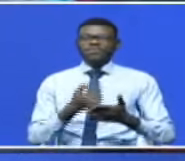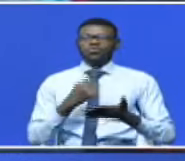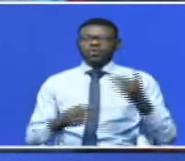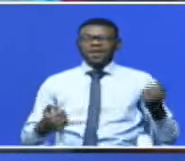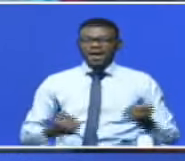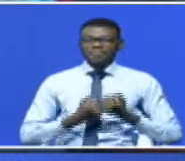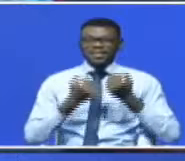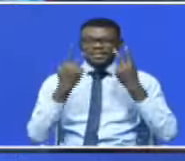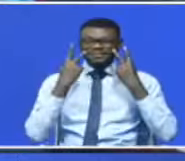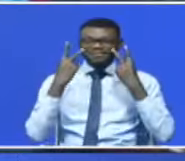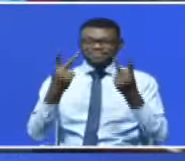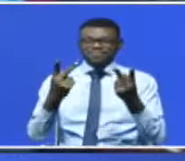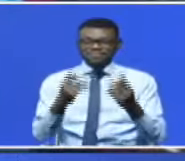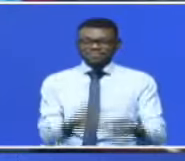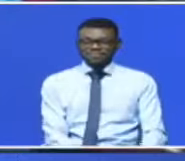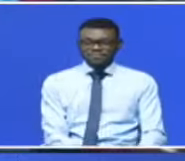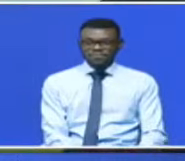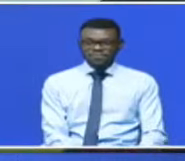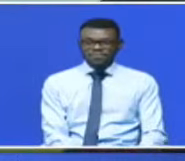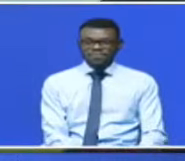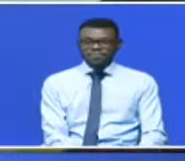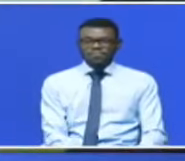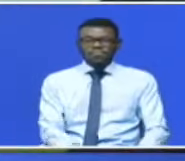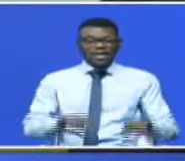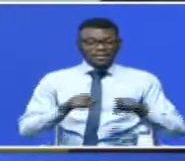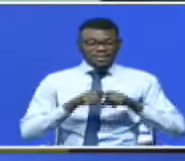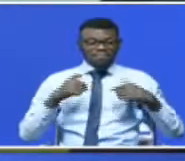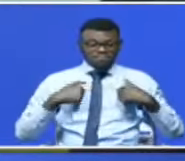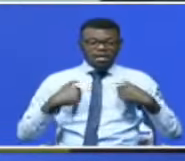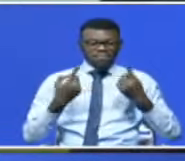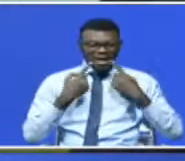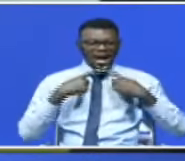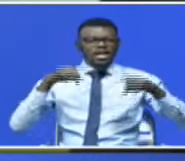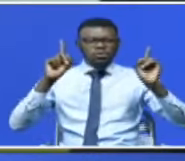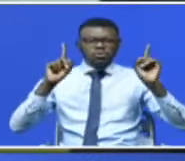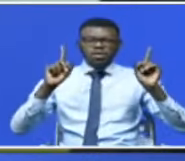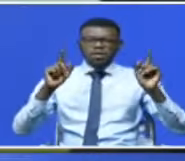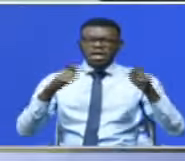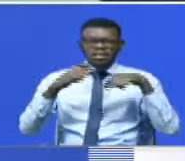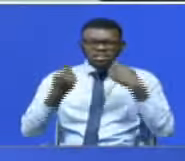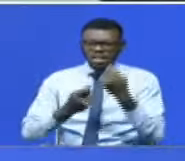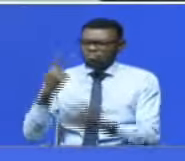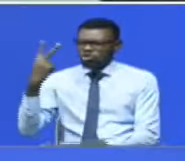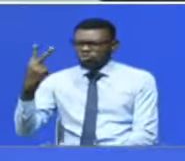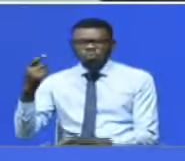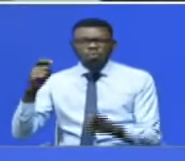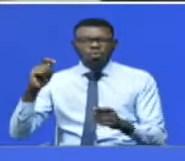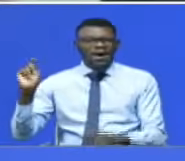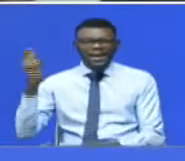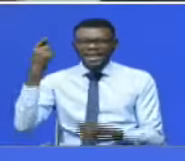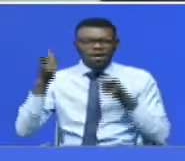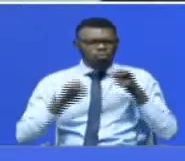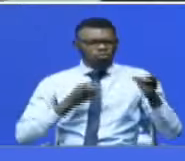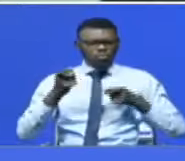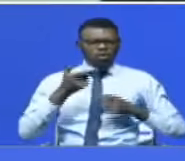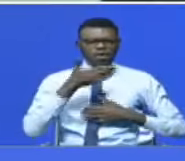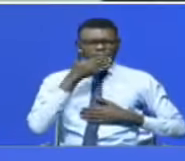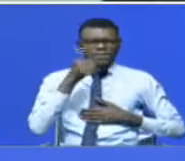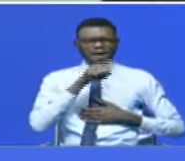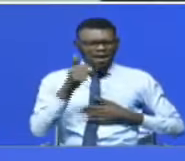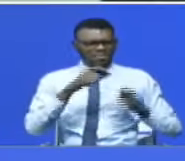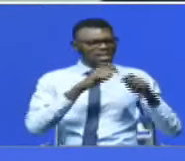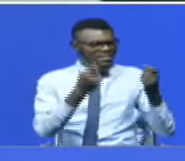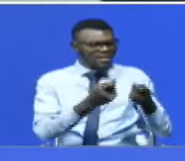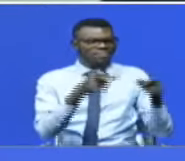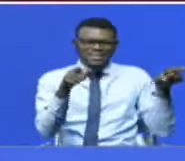mimi naweza nisimame hapa, basi niseme. Kuna jamii tu mbili za Kenya ambazo zimetawala. Labda ni nafasi ya jamii ingine